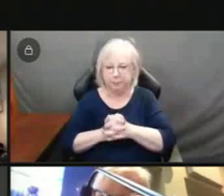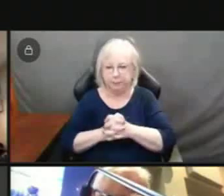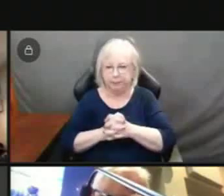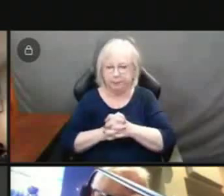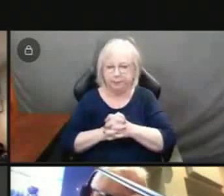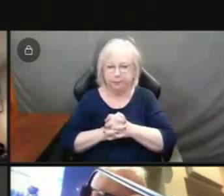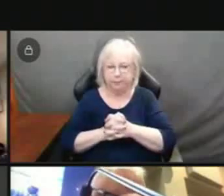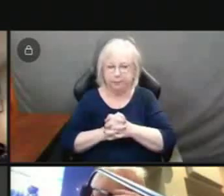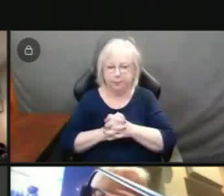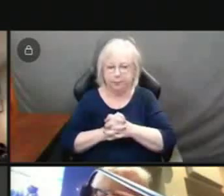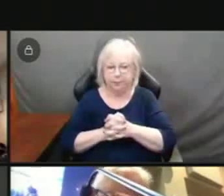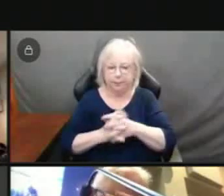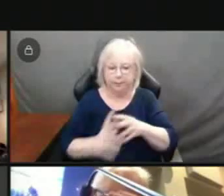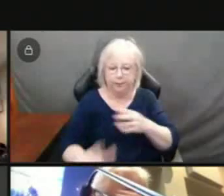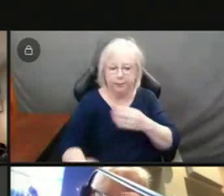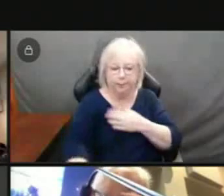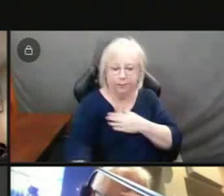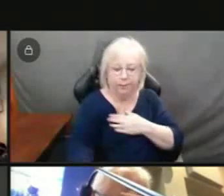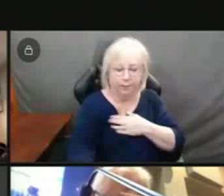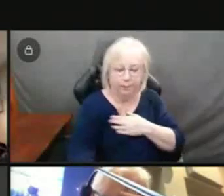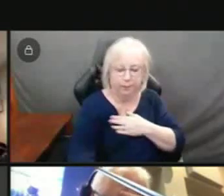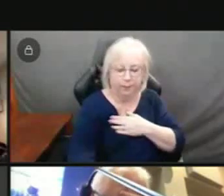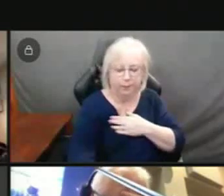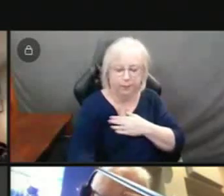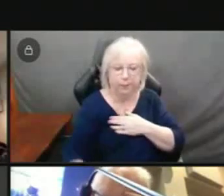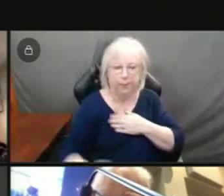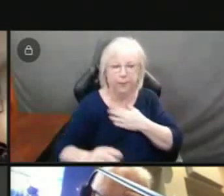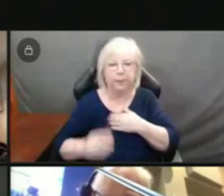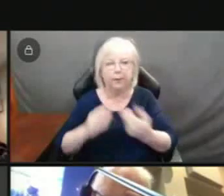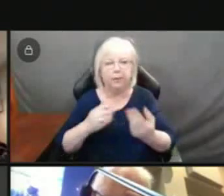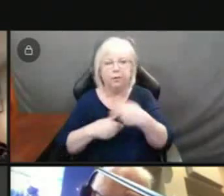Please join me in